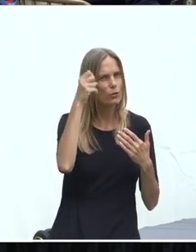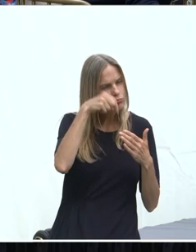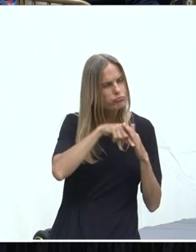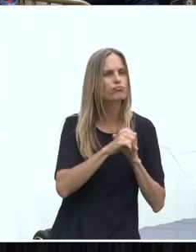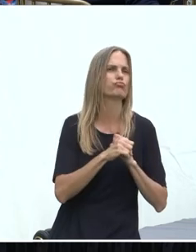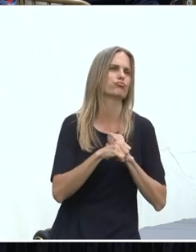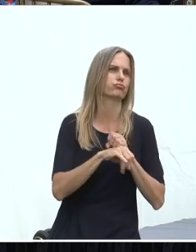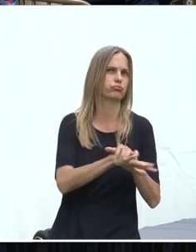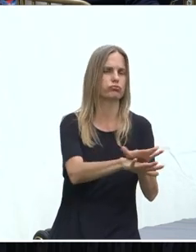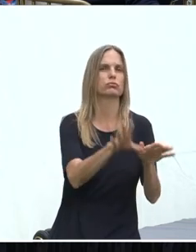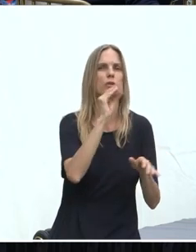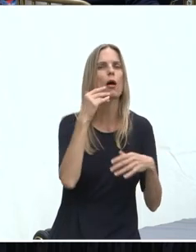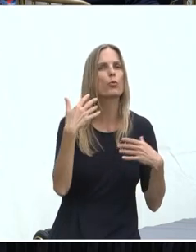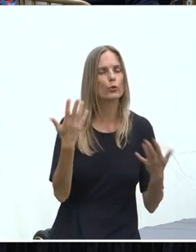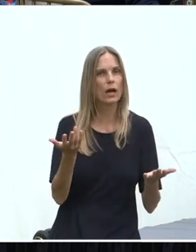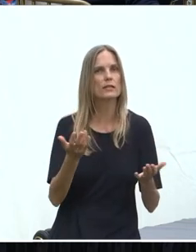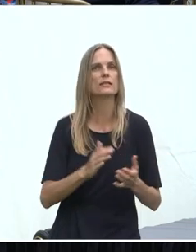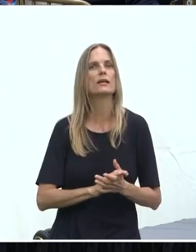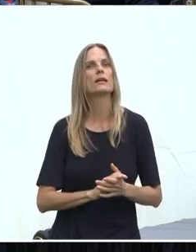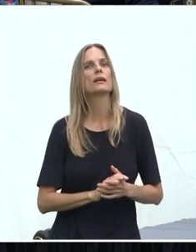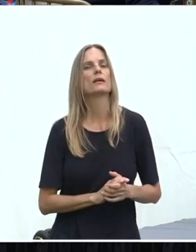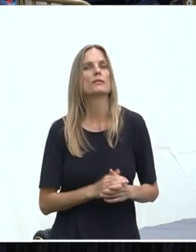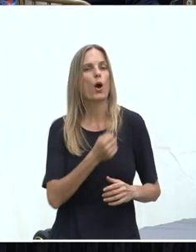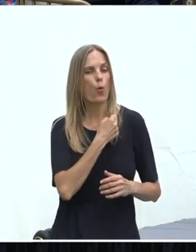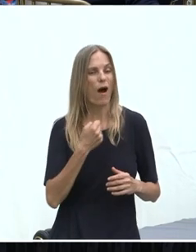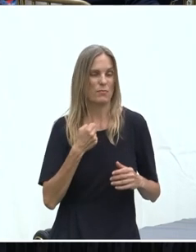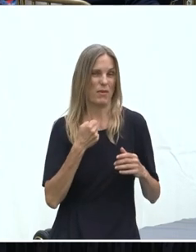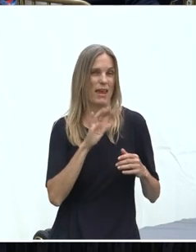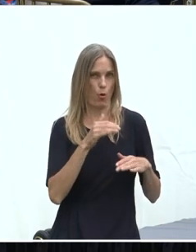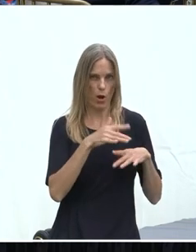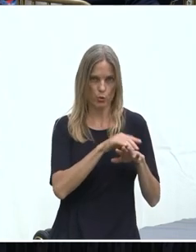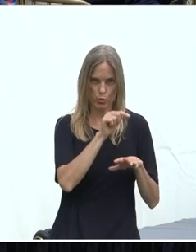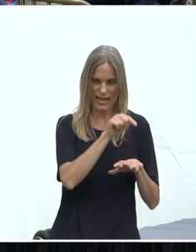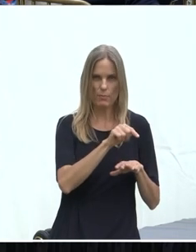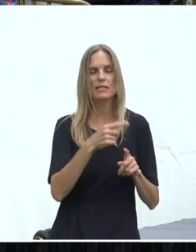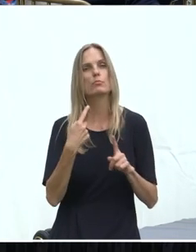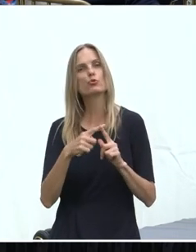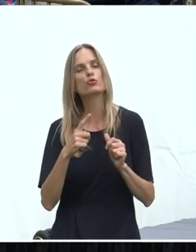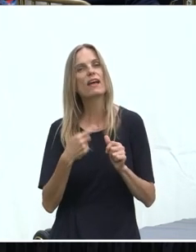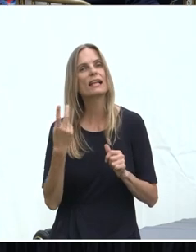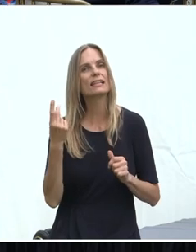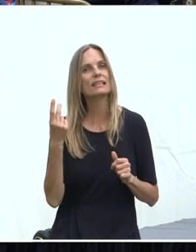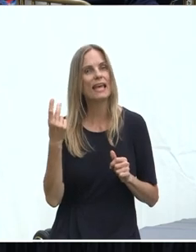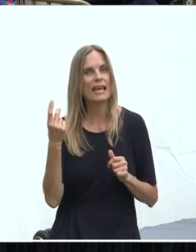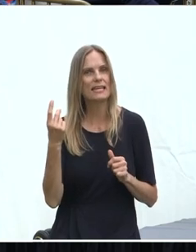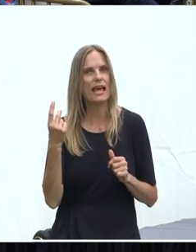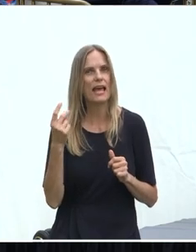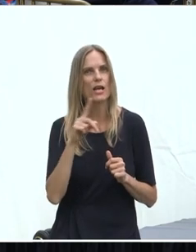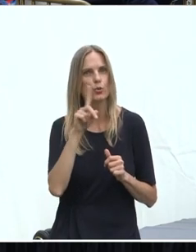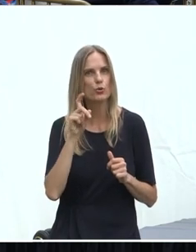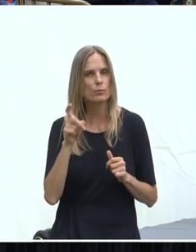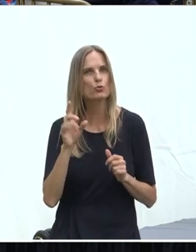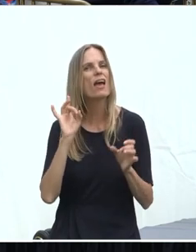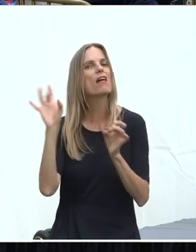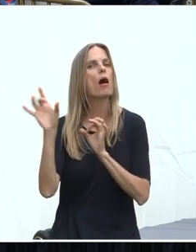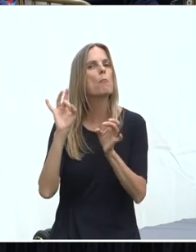in a form or another, have a reserve army-based system? And then the second question I have is regarding different campaigns that have been